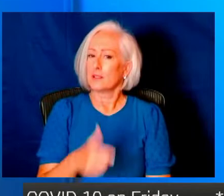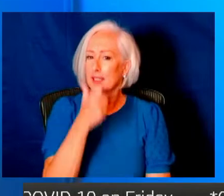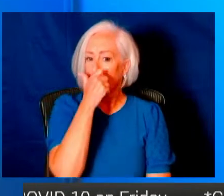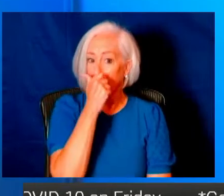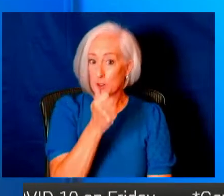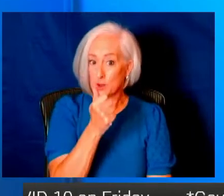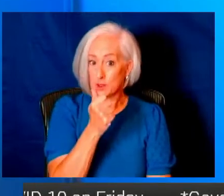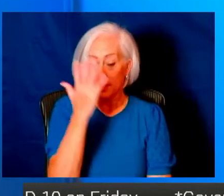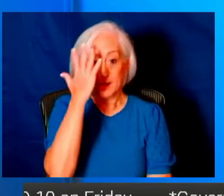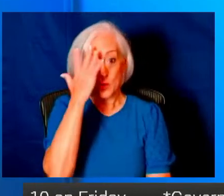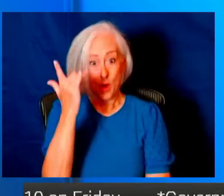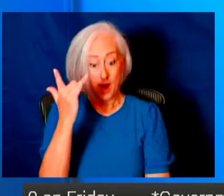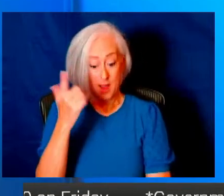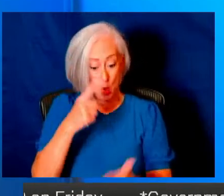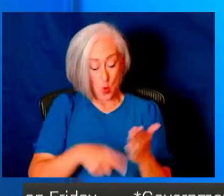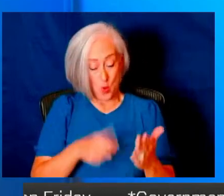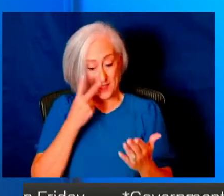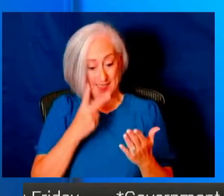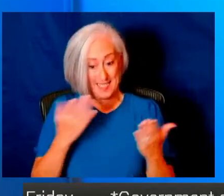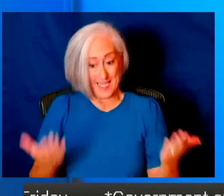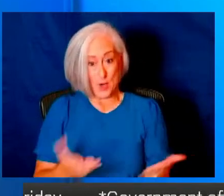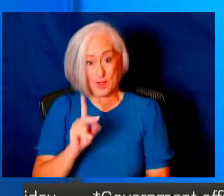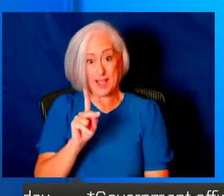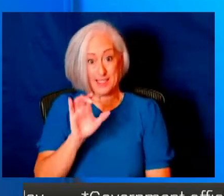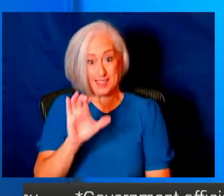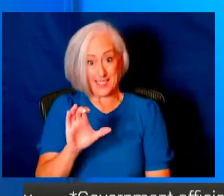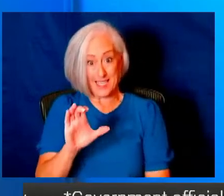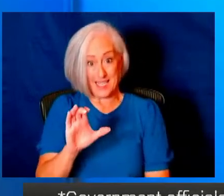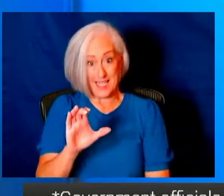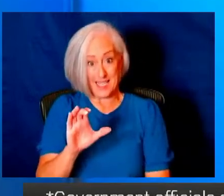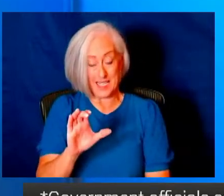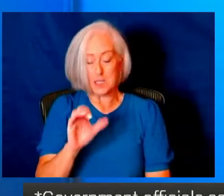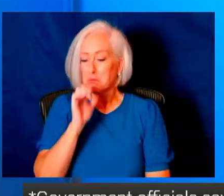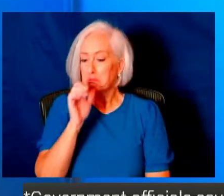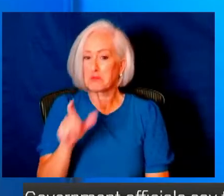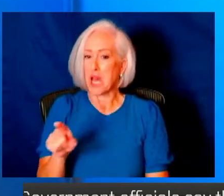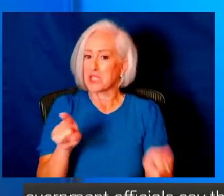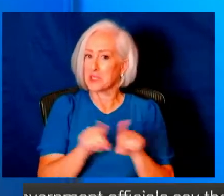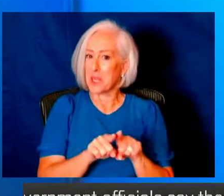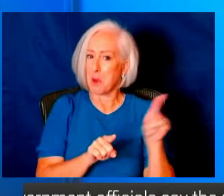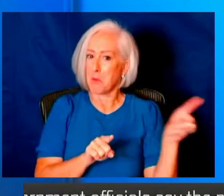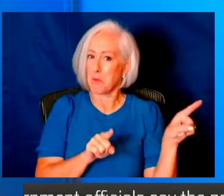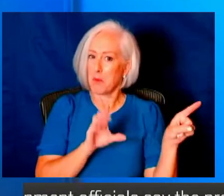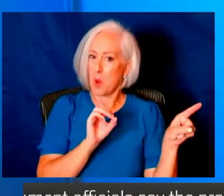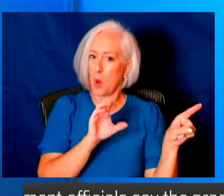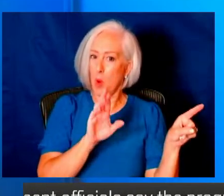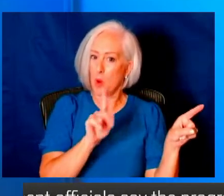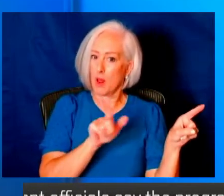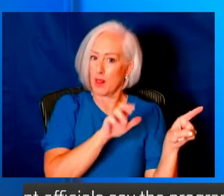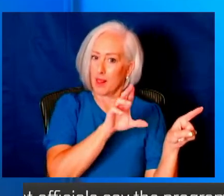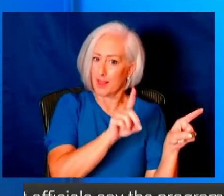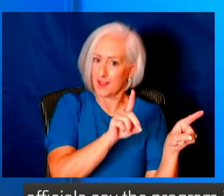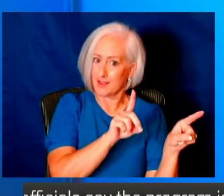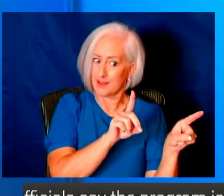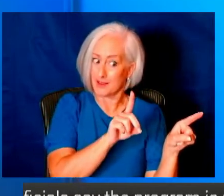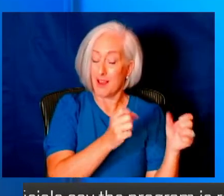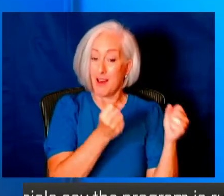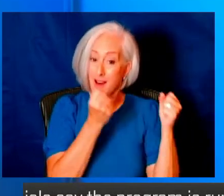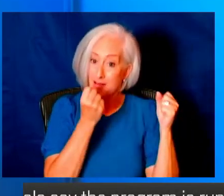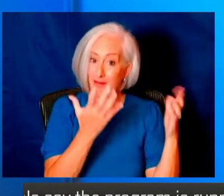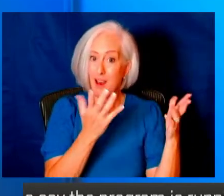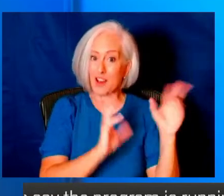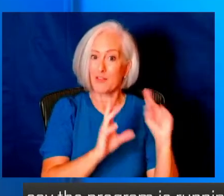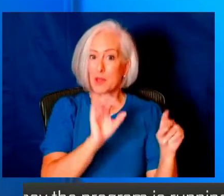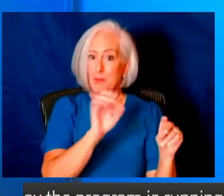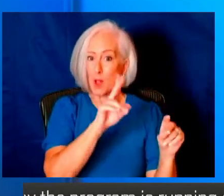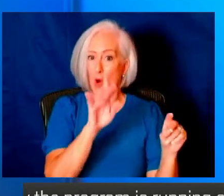City are not the same that we see in Oakland, for example. A lot of people in Oakland have access to